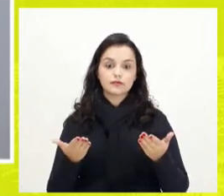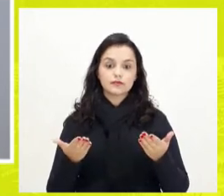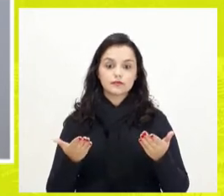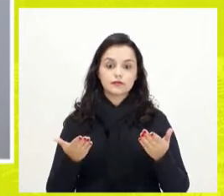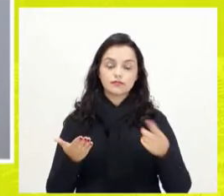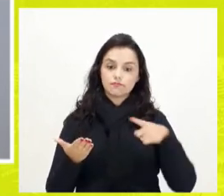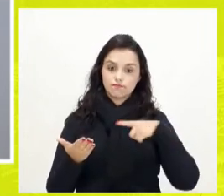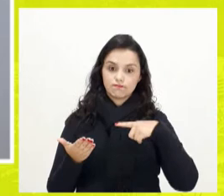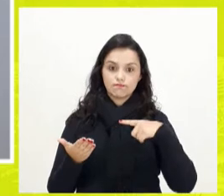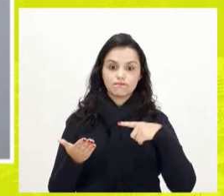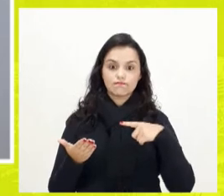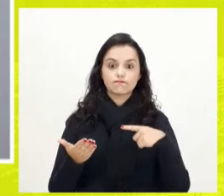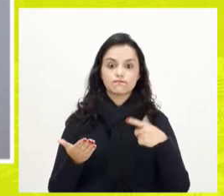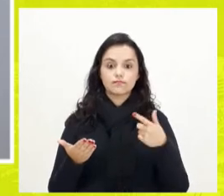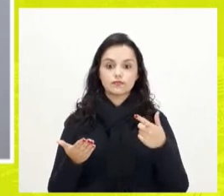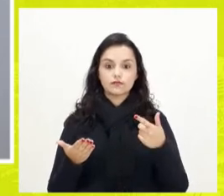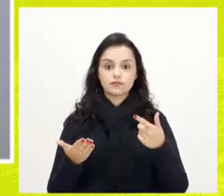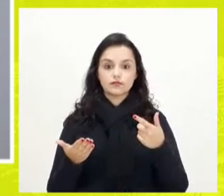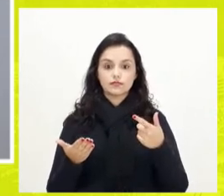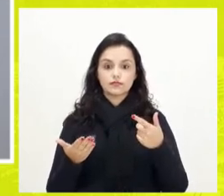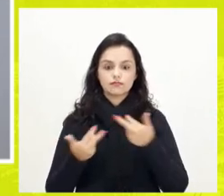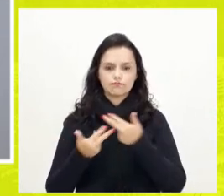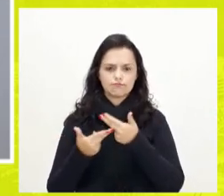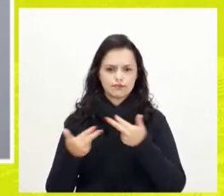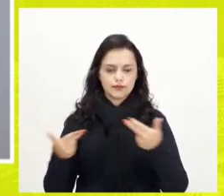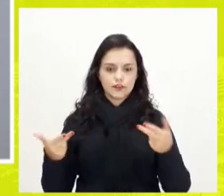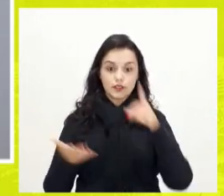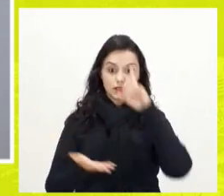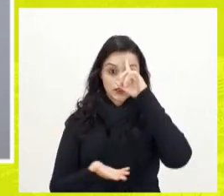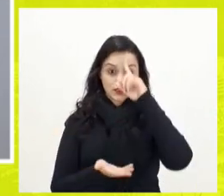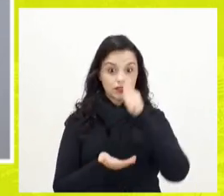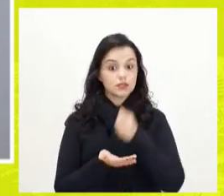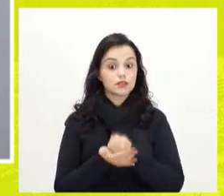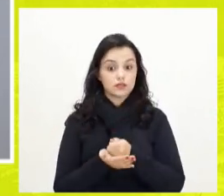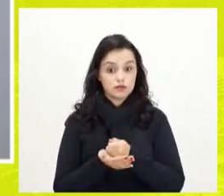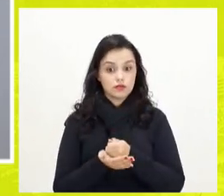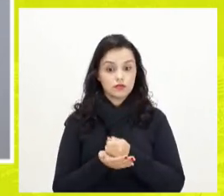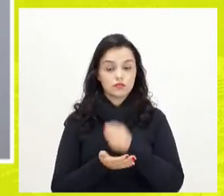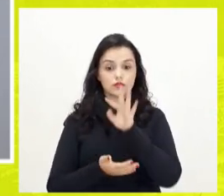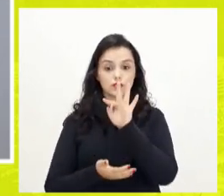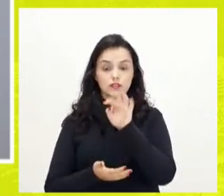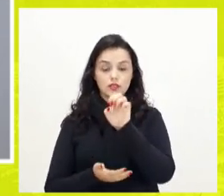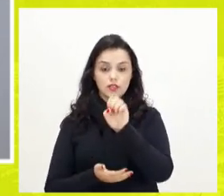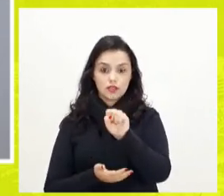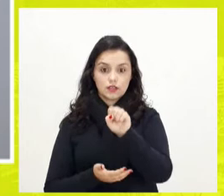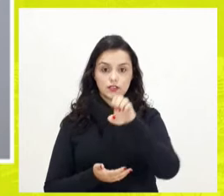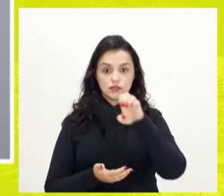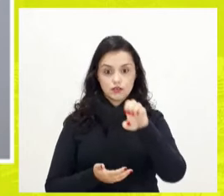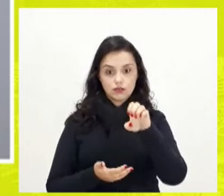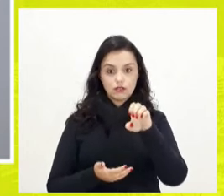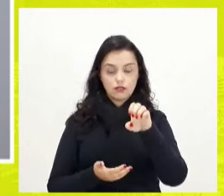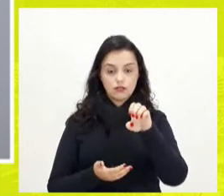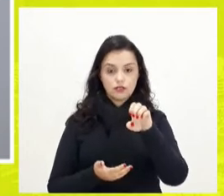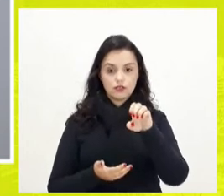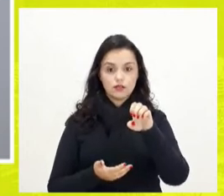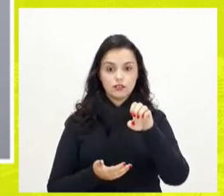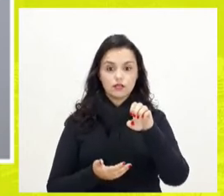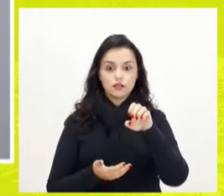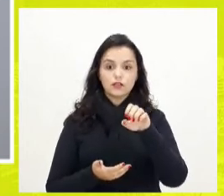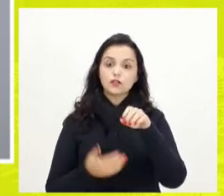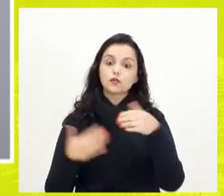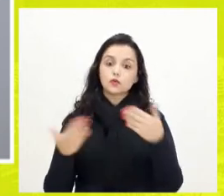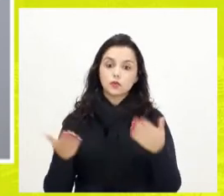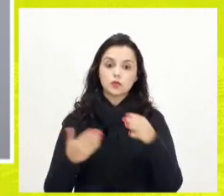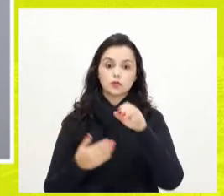they've been suffering they've been they've been attacked with all